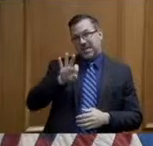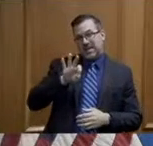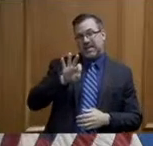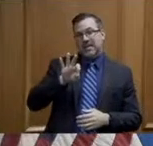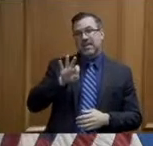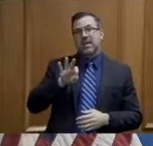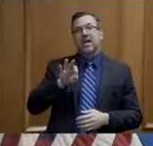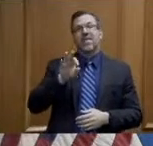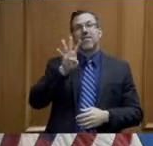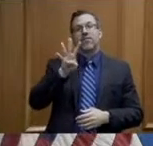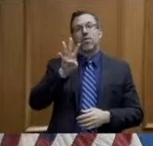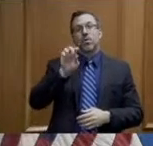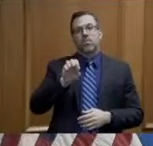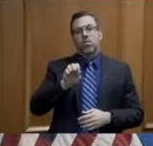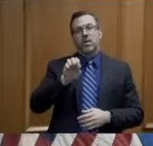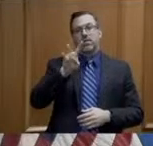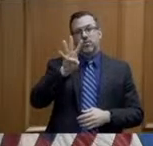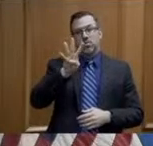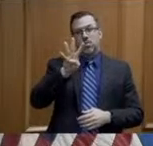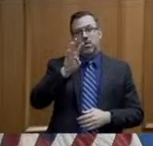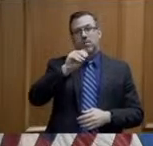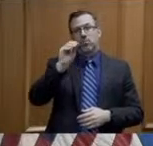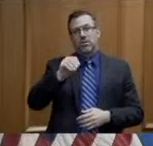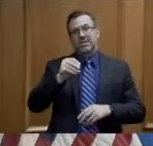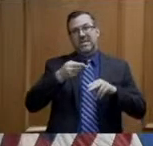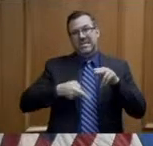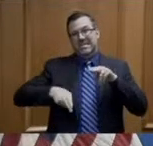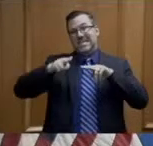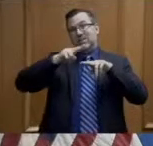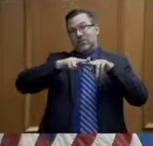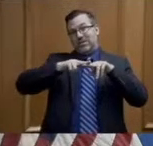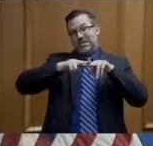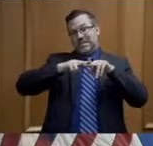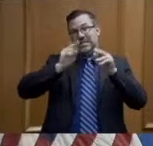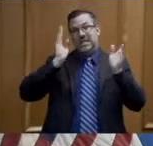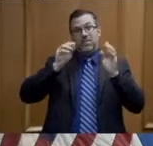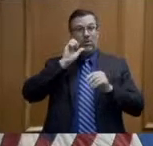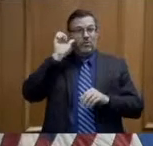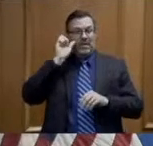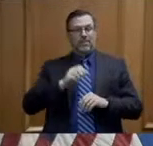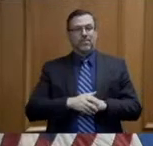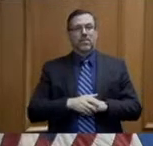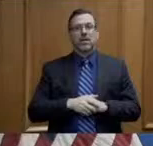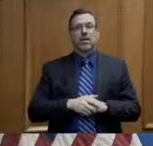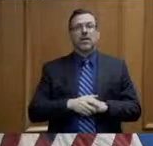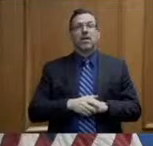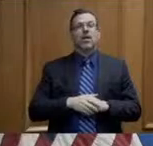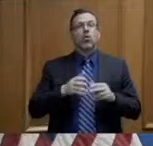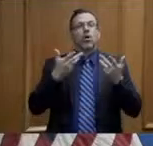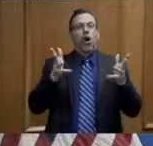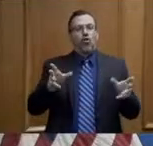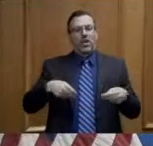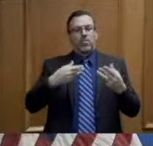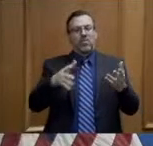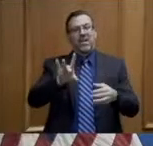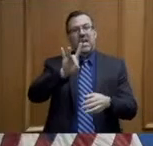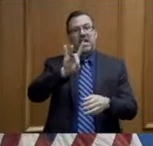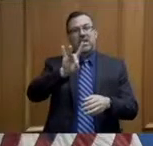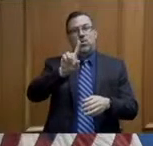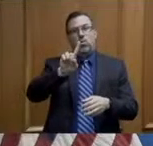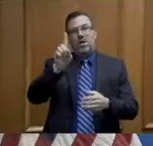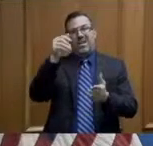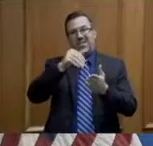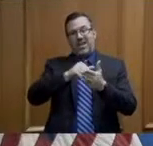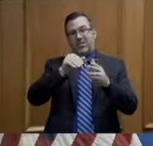a 4.4% increase from yesterday, and we are approaching 81,000 tests. The good news is